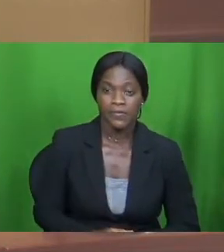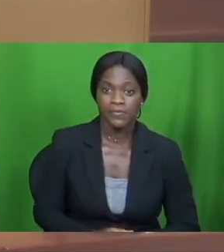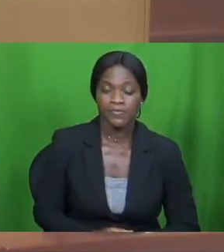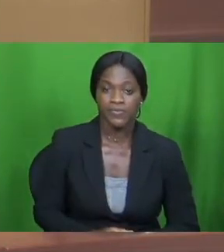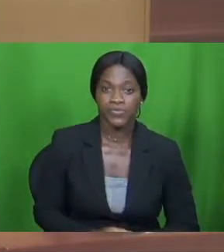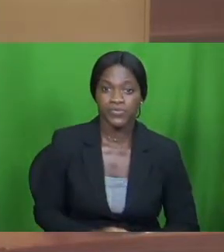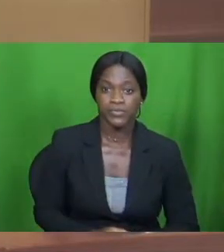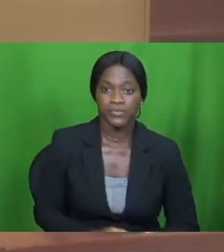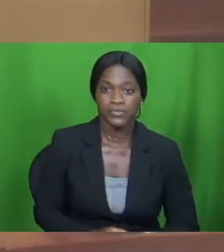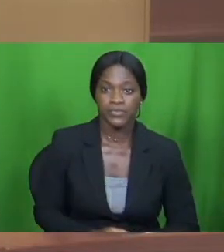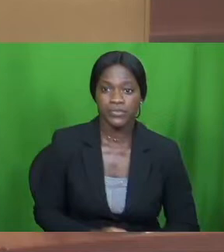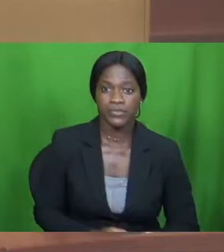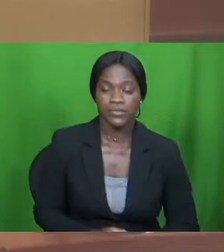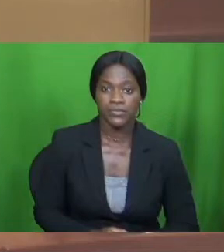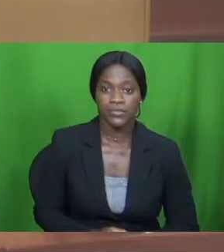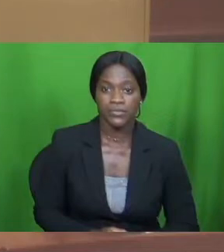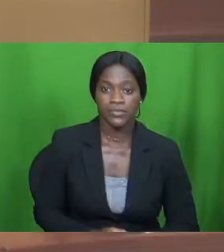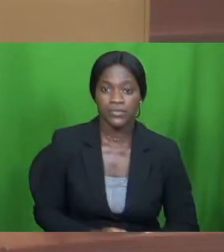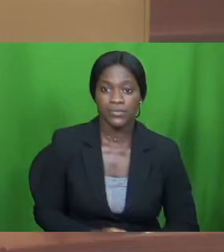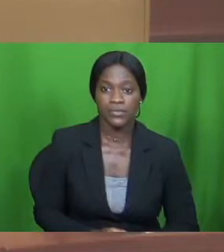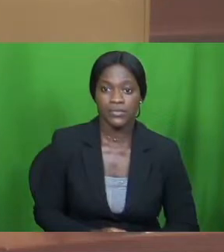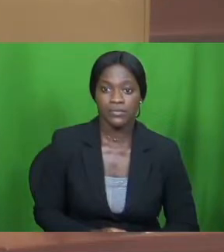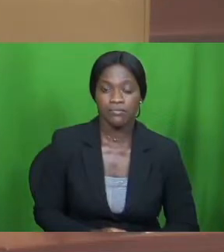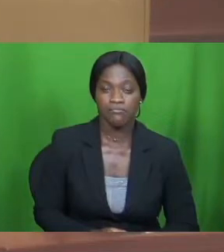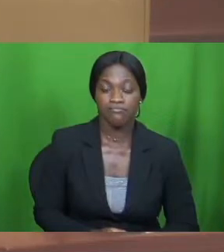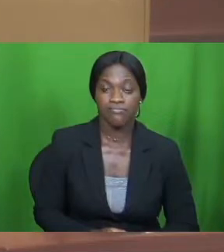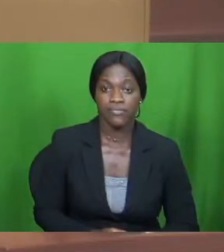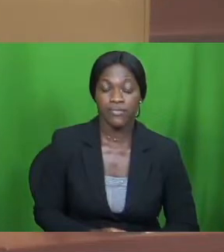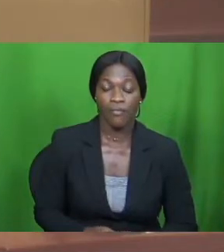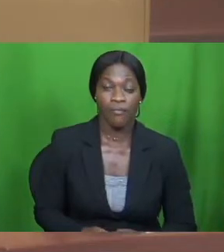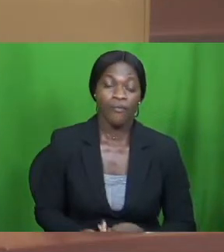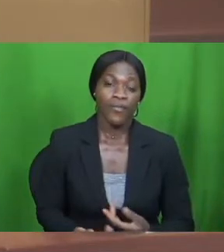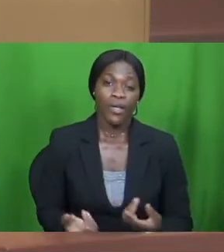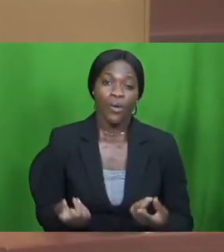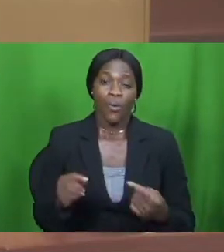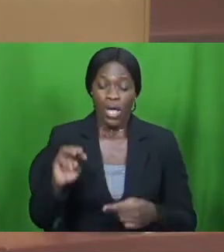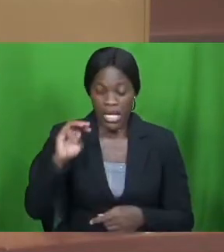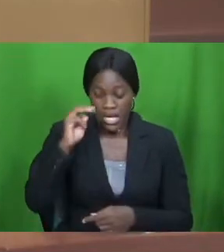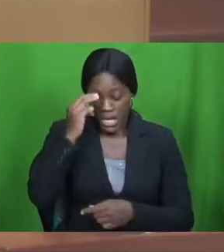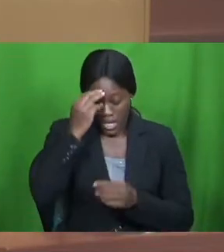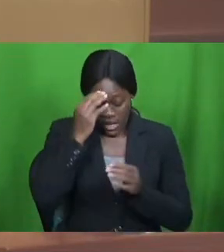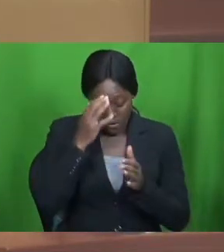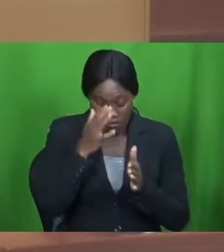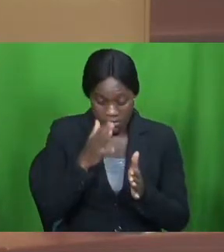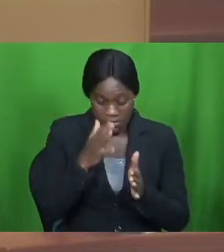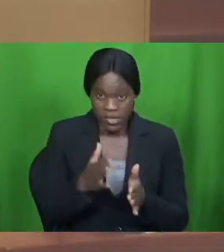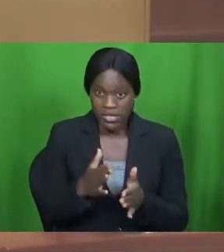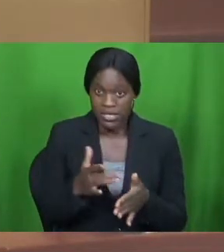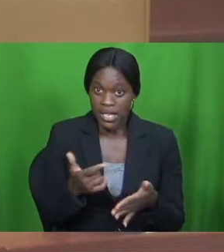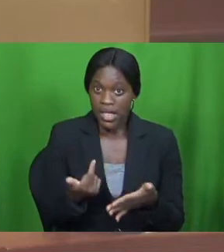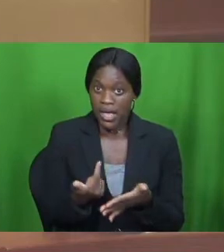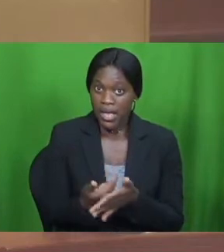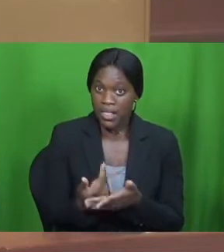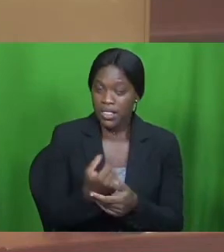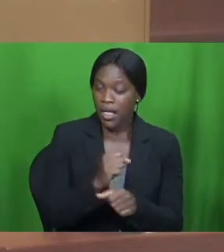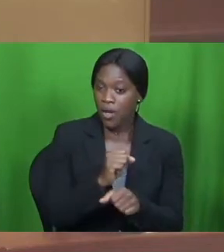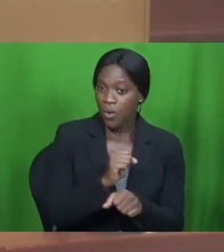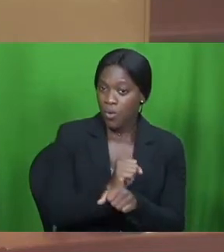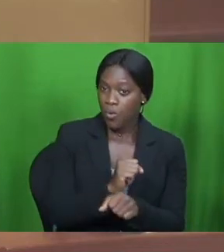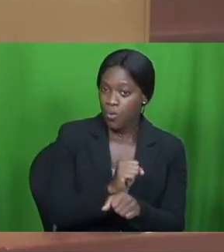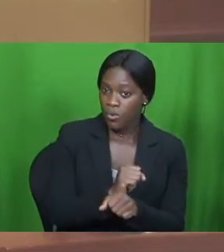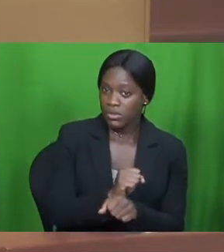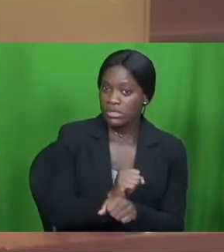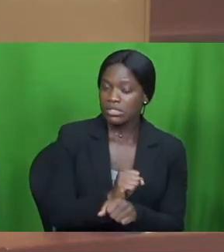the time as a minister, when Ghana was working to raise